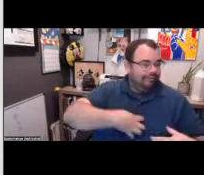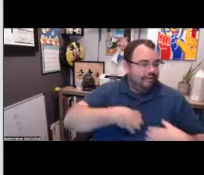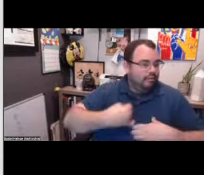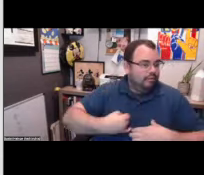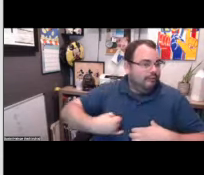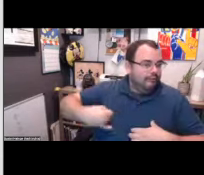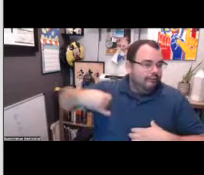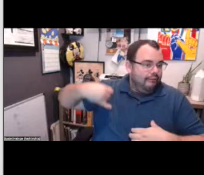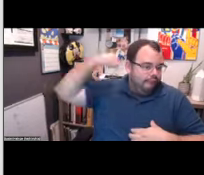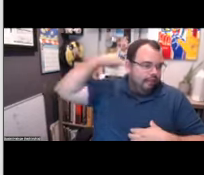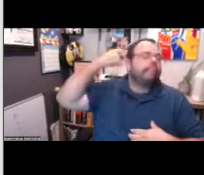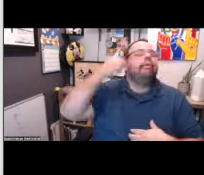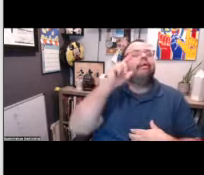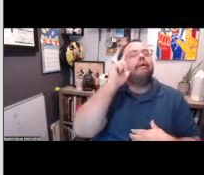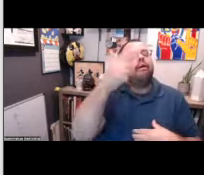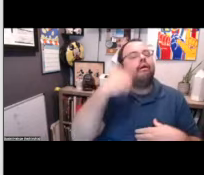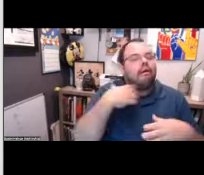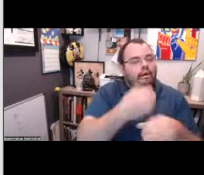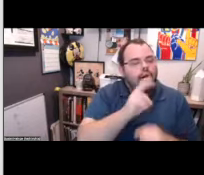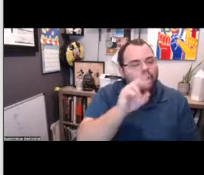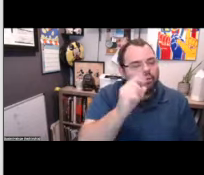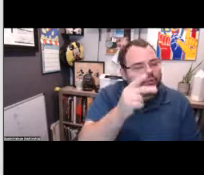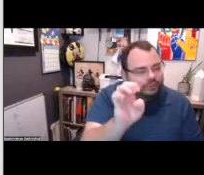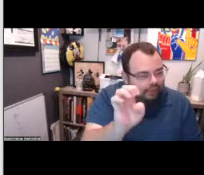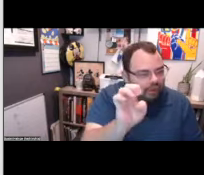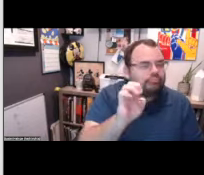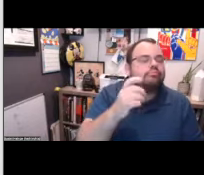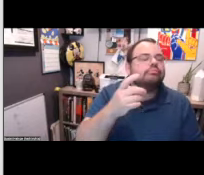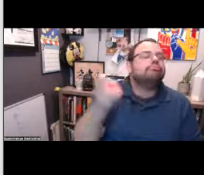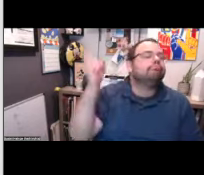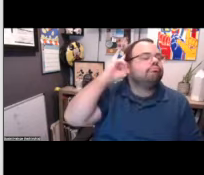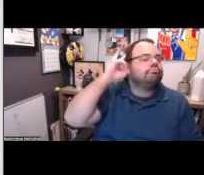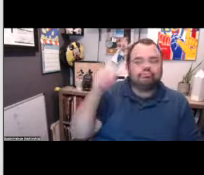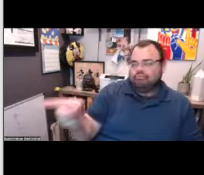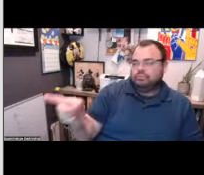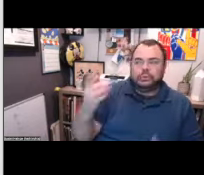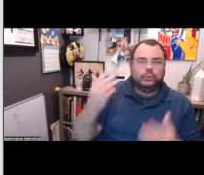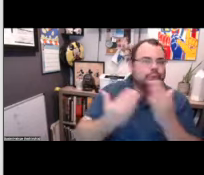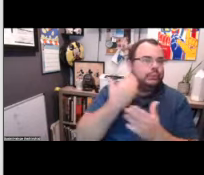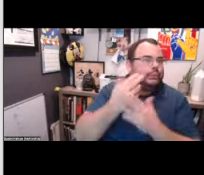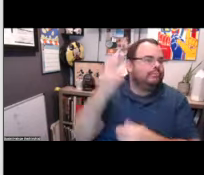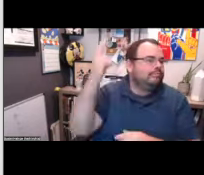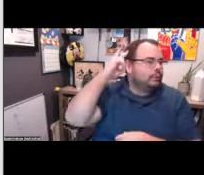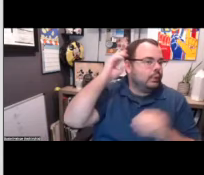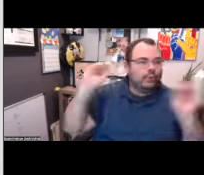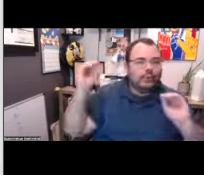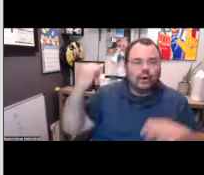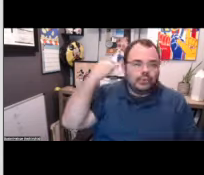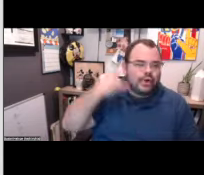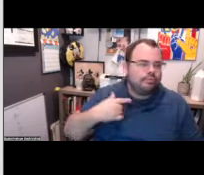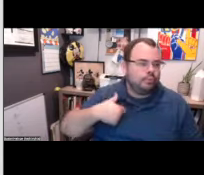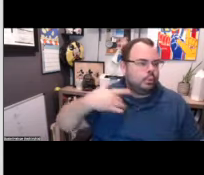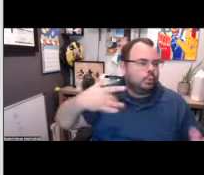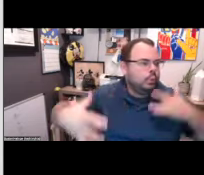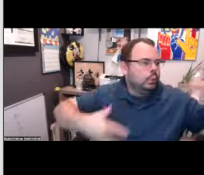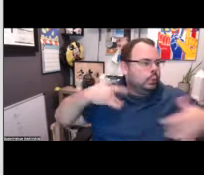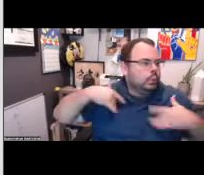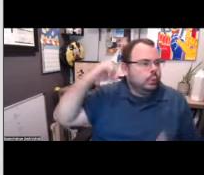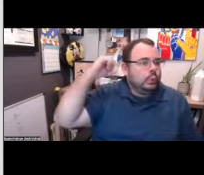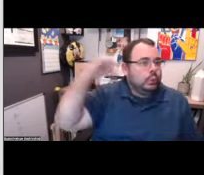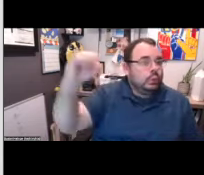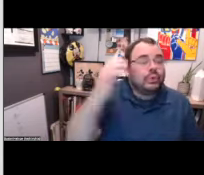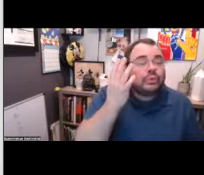my cochlear, as you see that, remember that big box? Later on, I got an update, and that was this new technology. Didn't